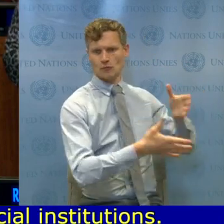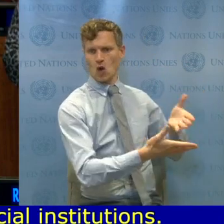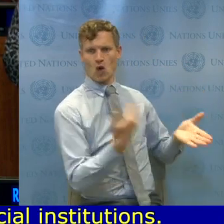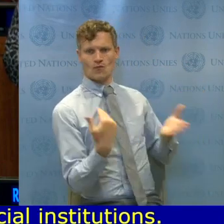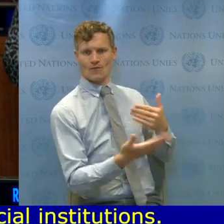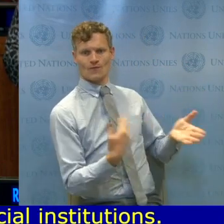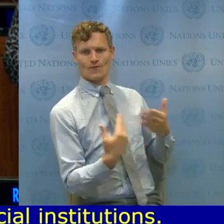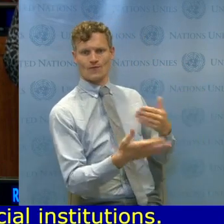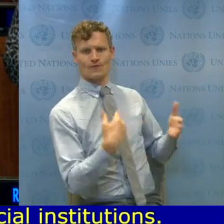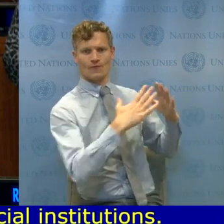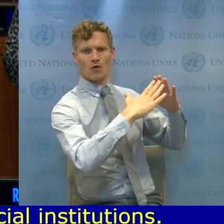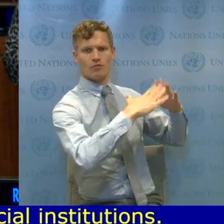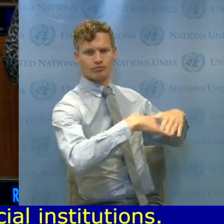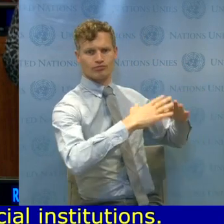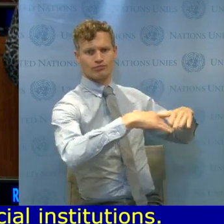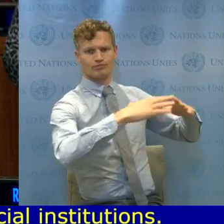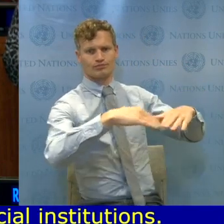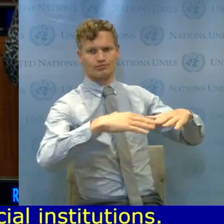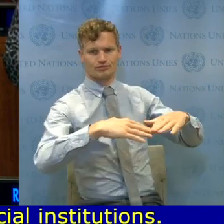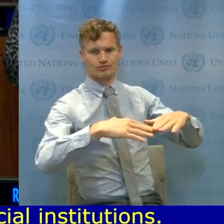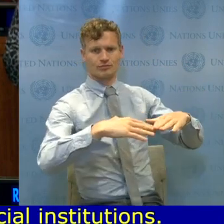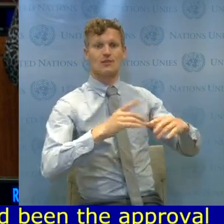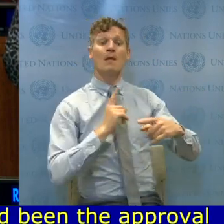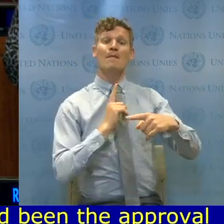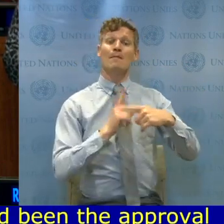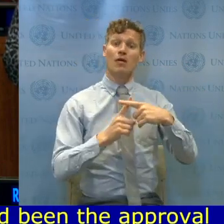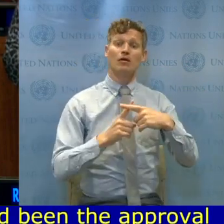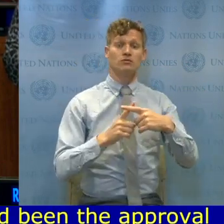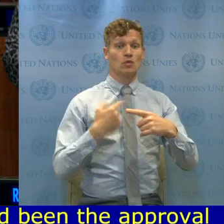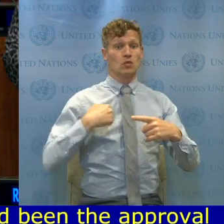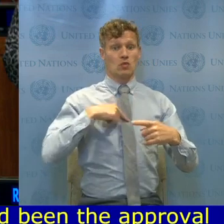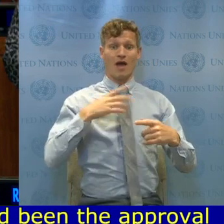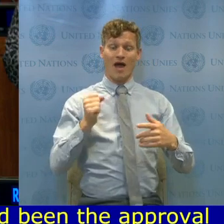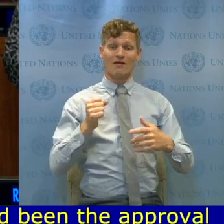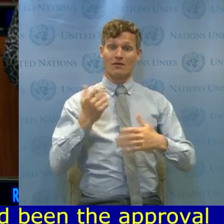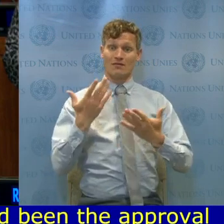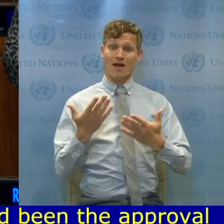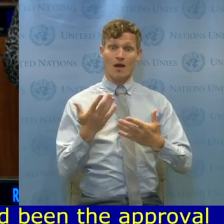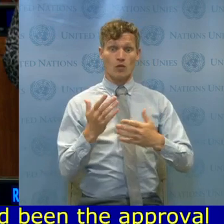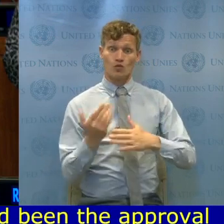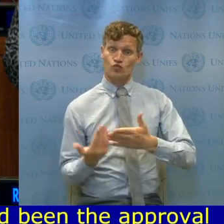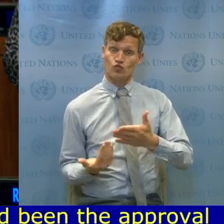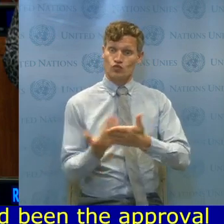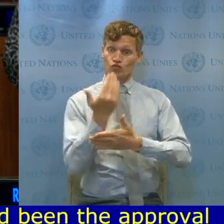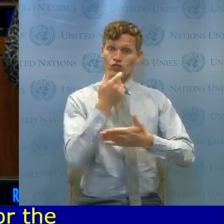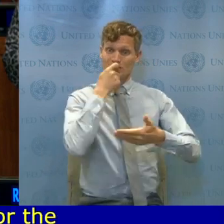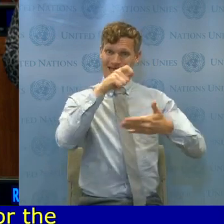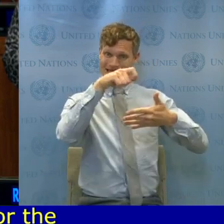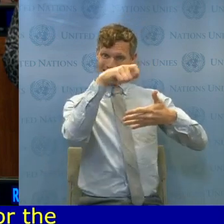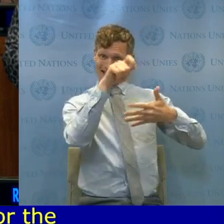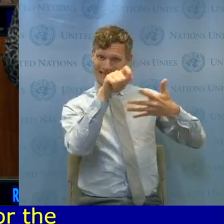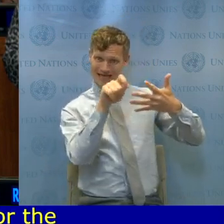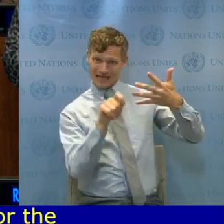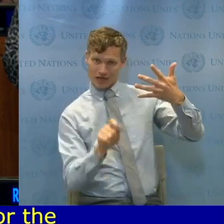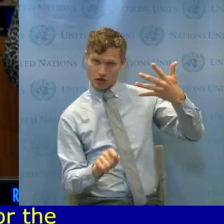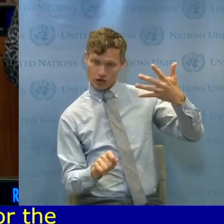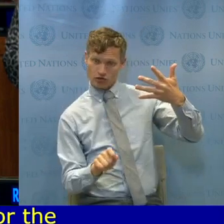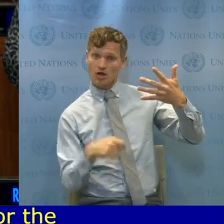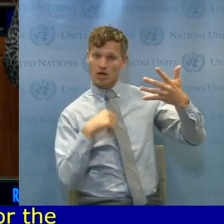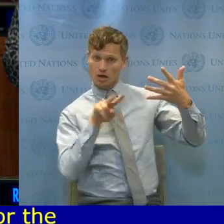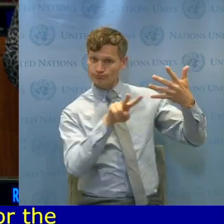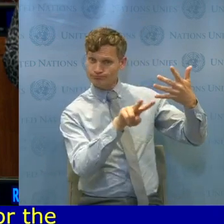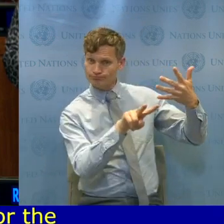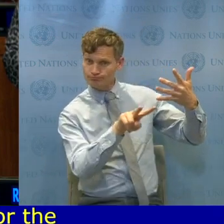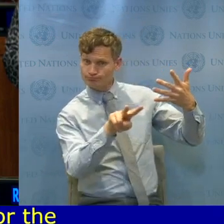the Convention, which would help organize the process of collecting data from relevant institutions and consolidate